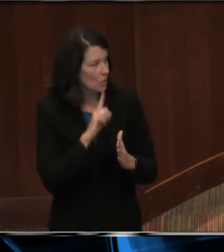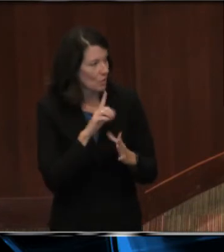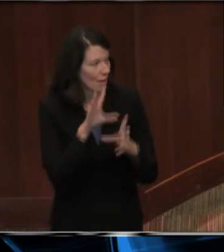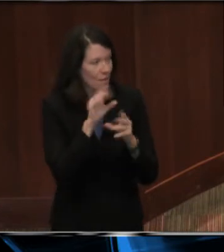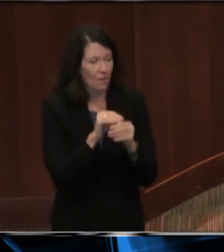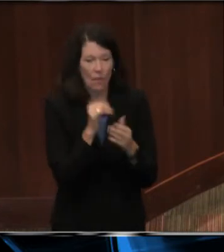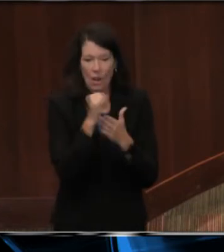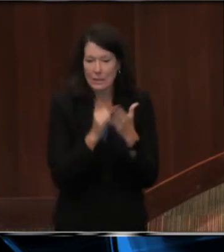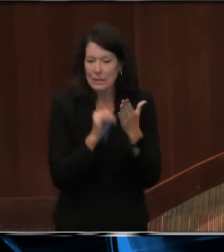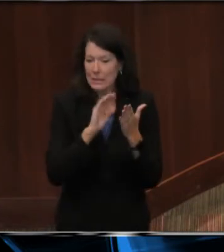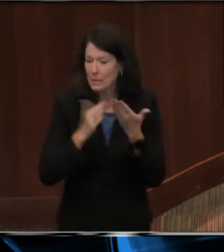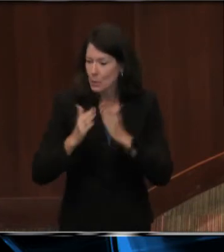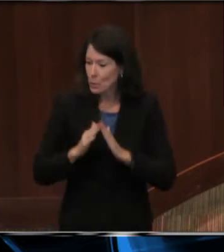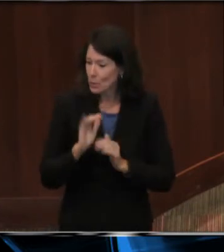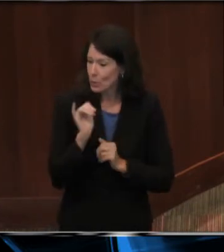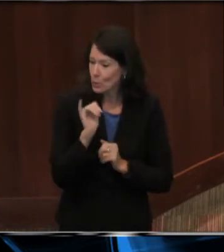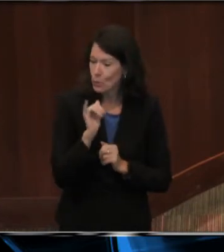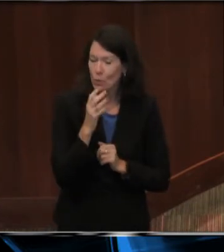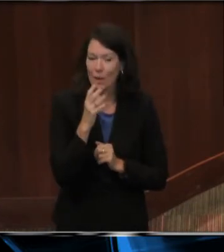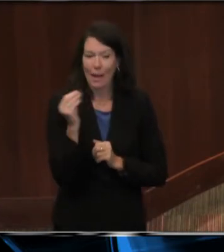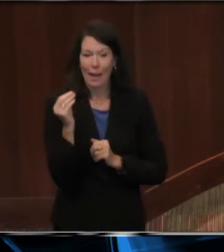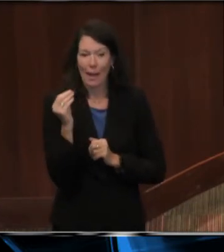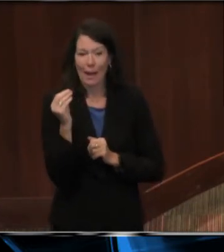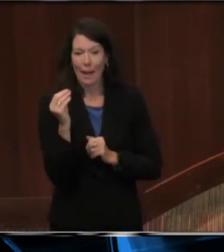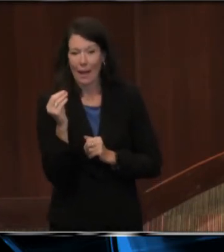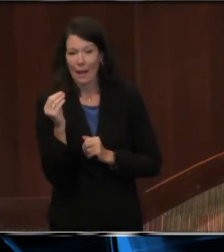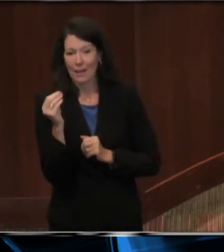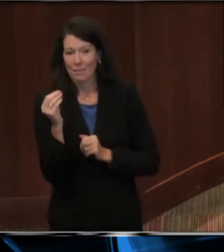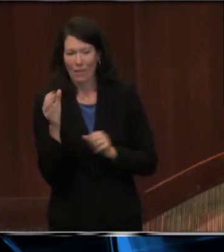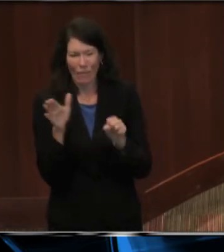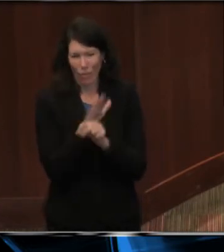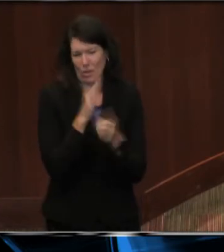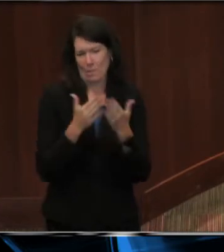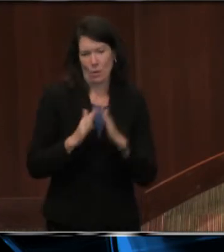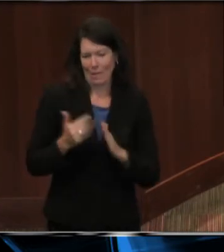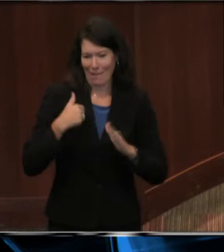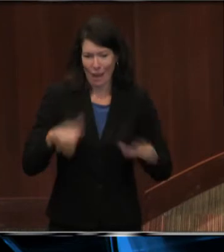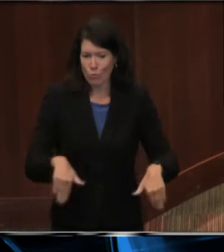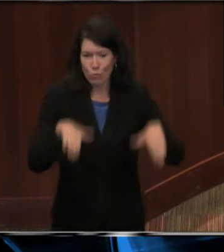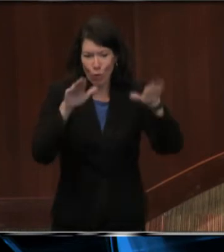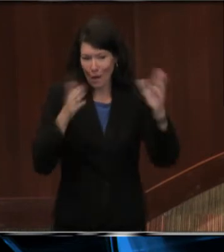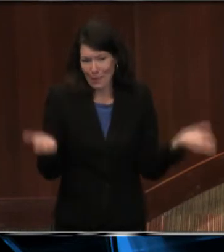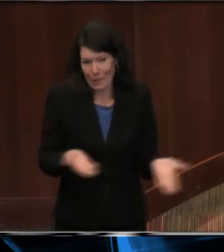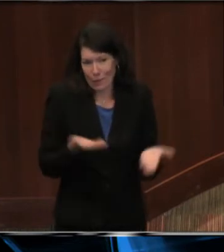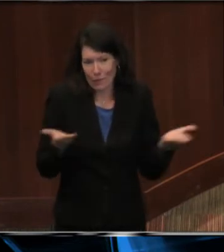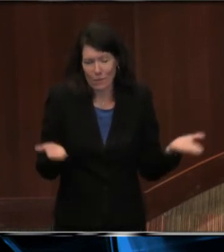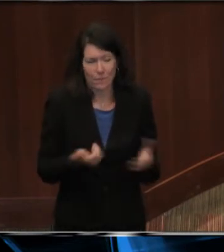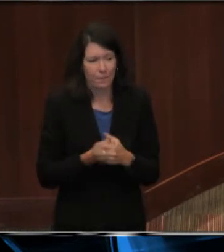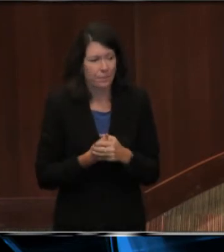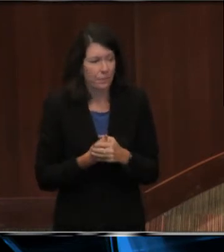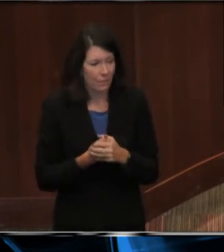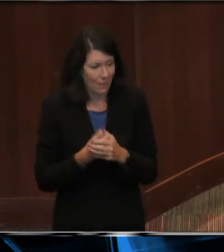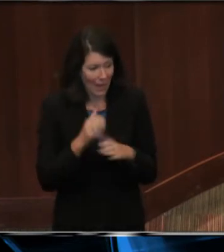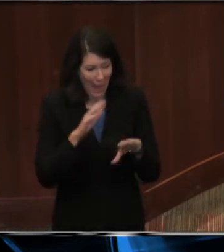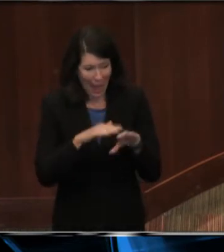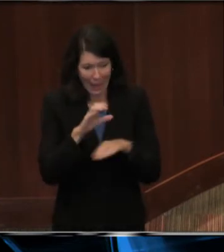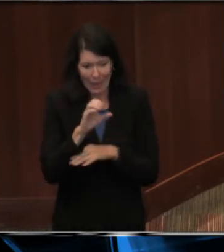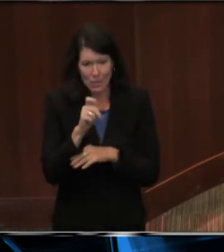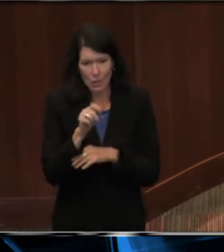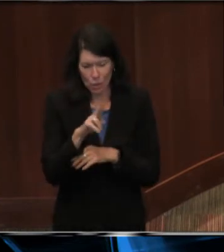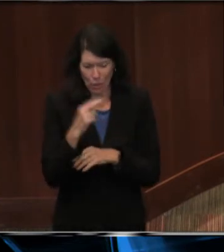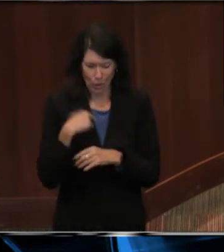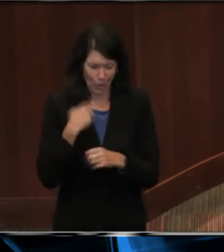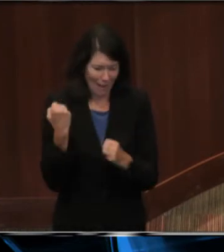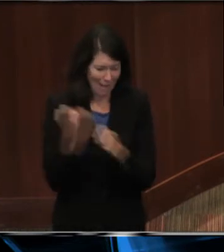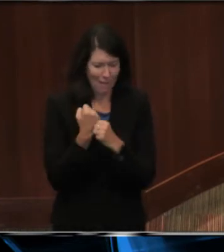engaged in the artistic community as well as in the entire community, because I grew up here. You know, at the conservatory, we're huge